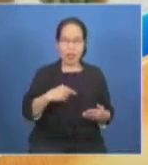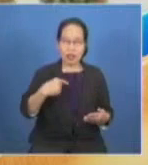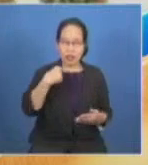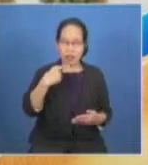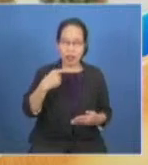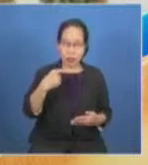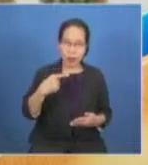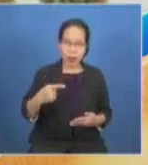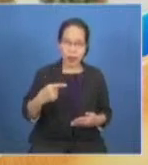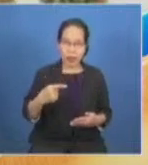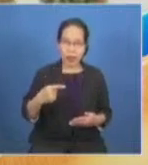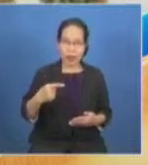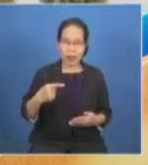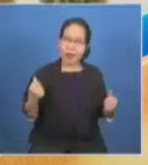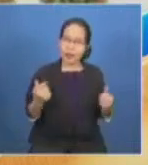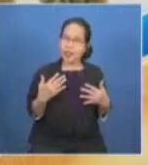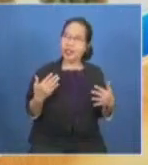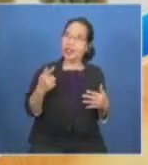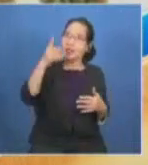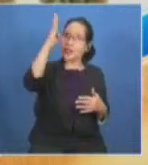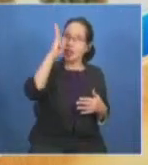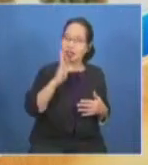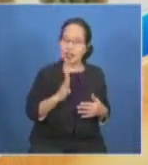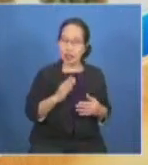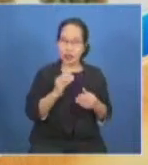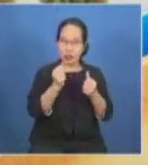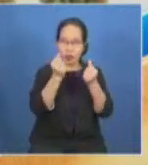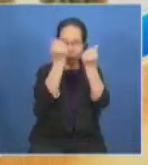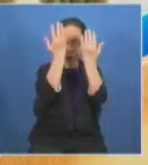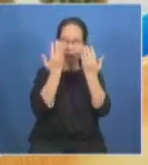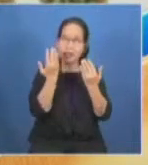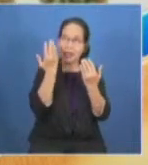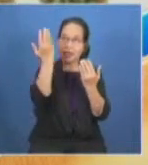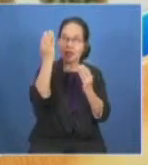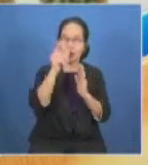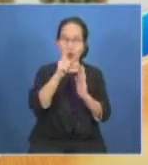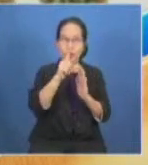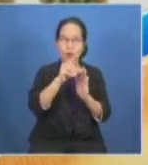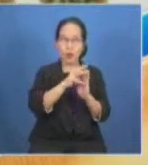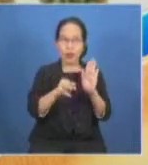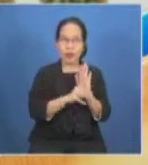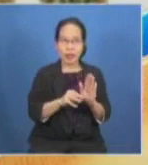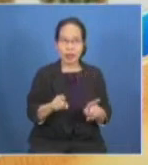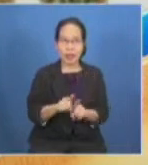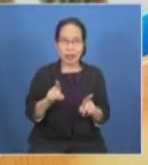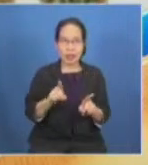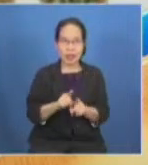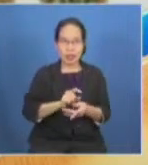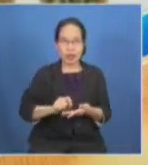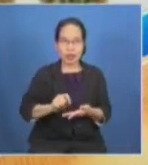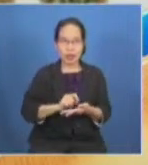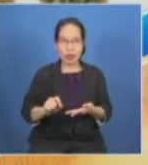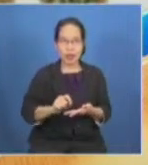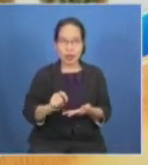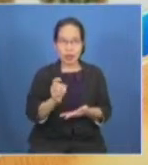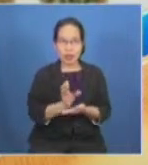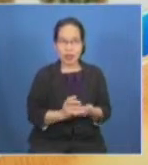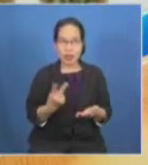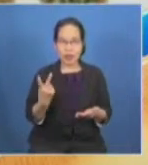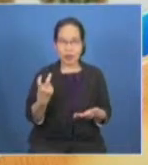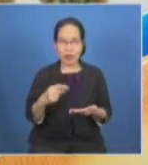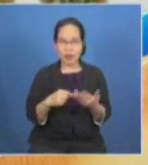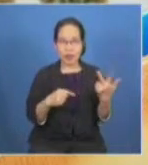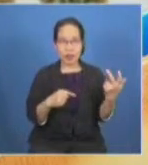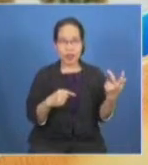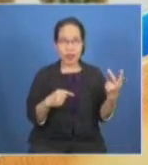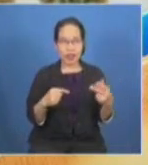And if we say that fear of God is keeping His commandments, as it is written in chapter 12,